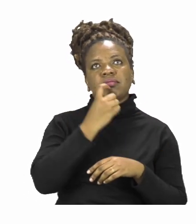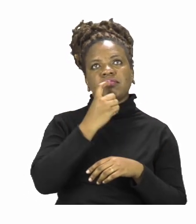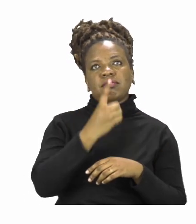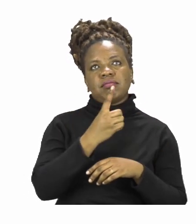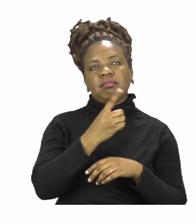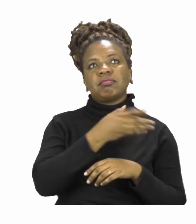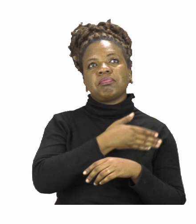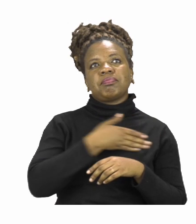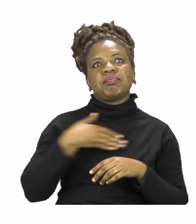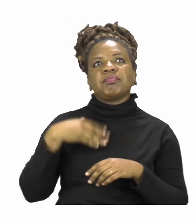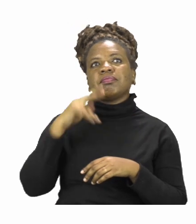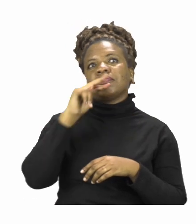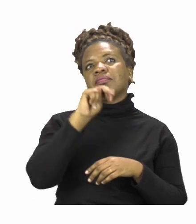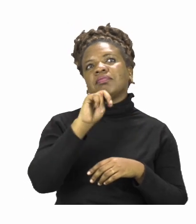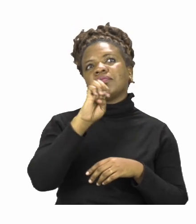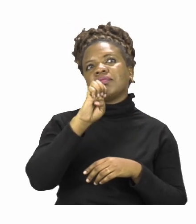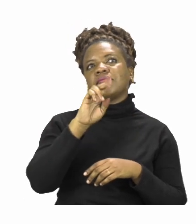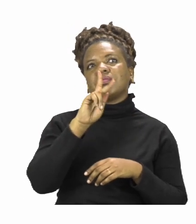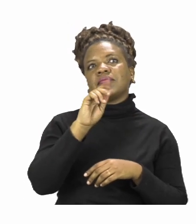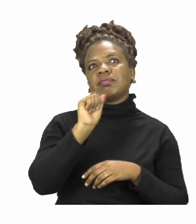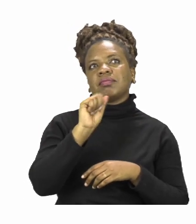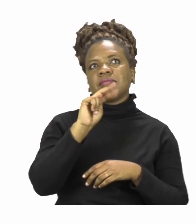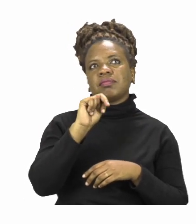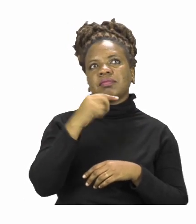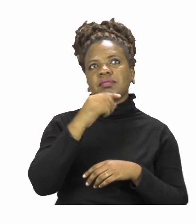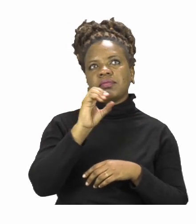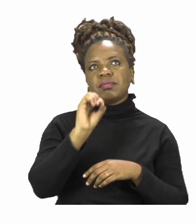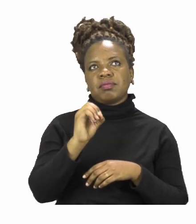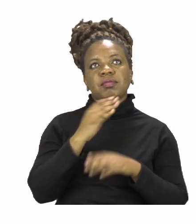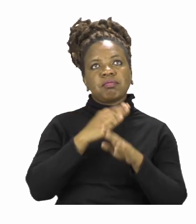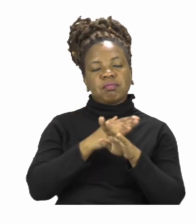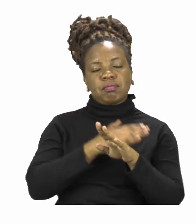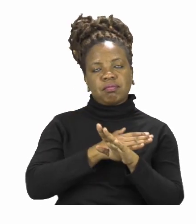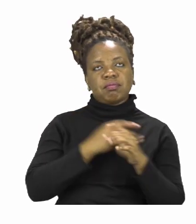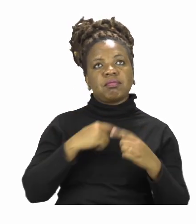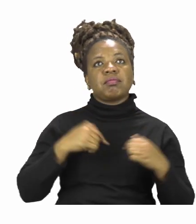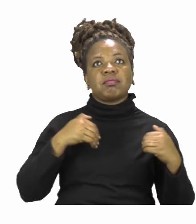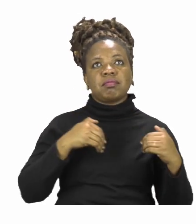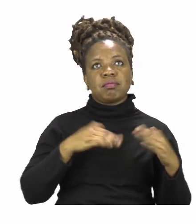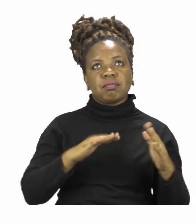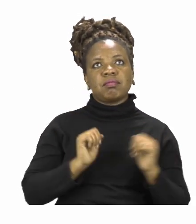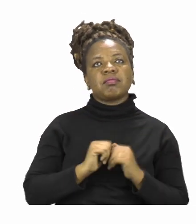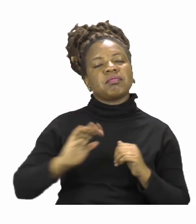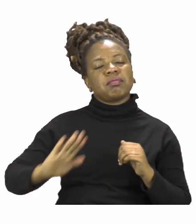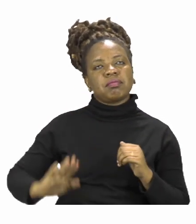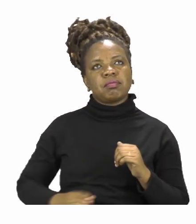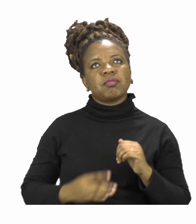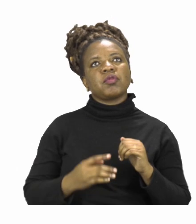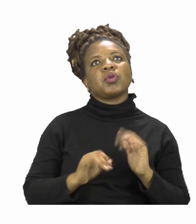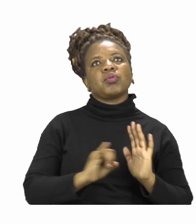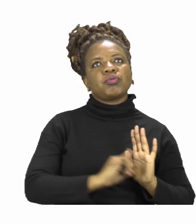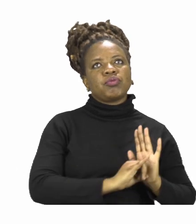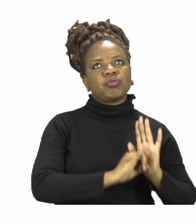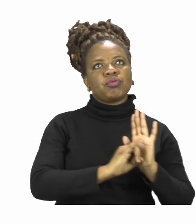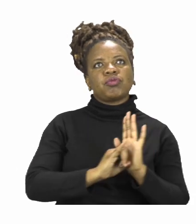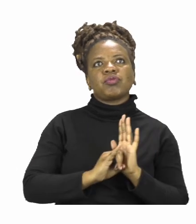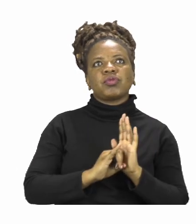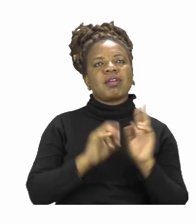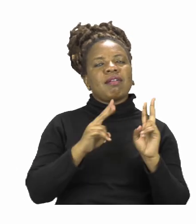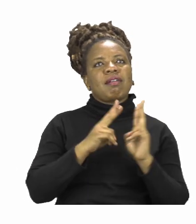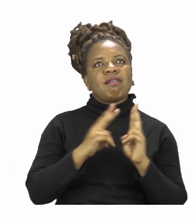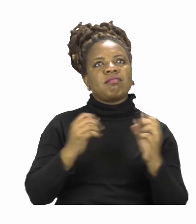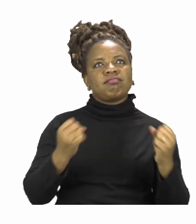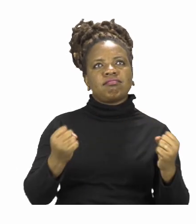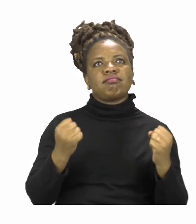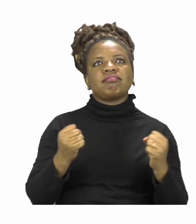Nikango. Before we start, I want to introduce a very brave girl to you. I think